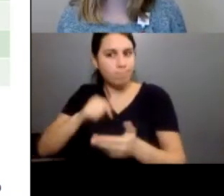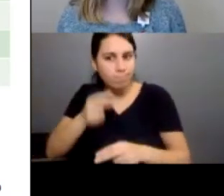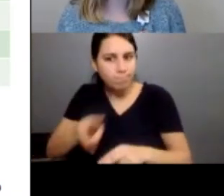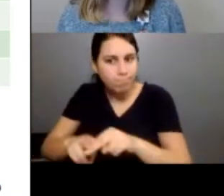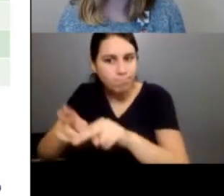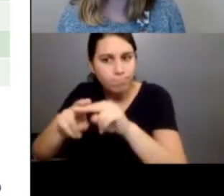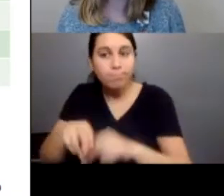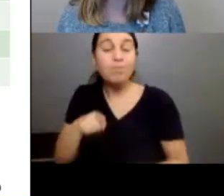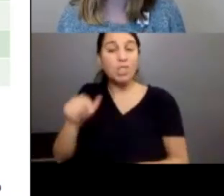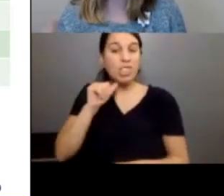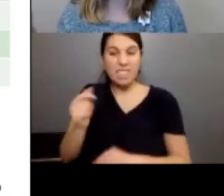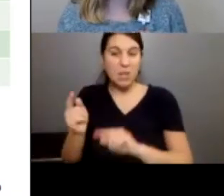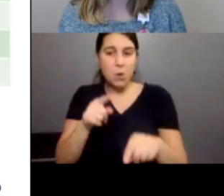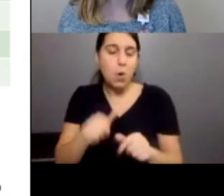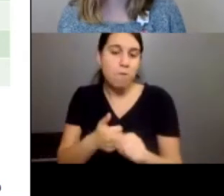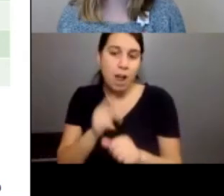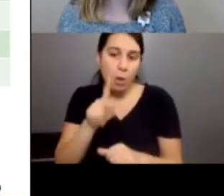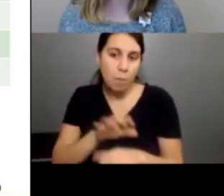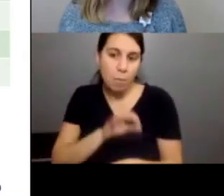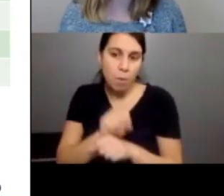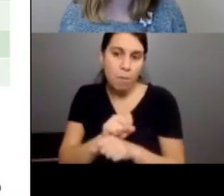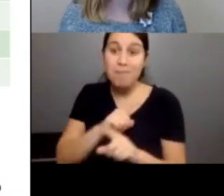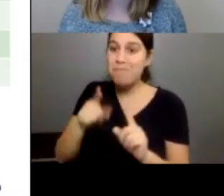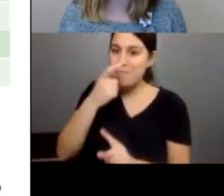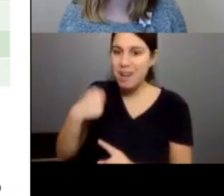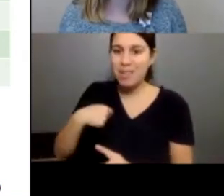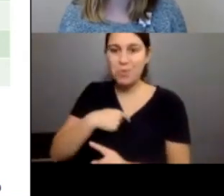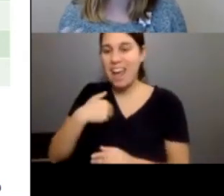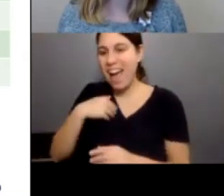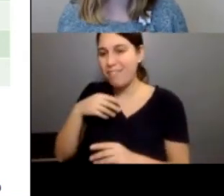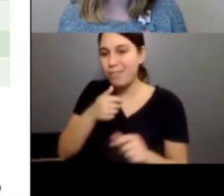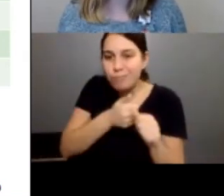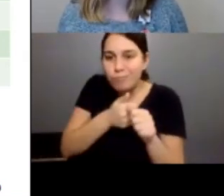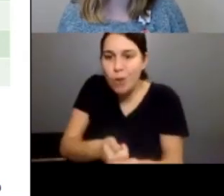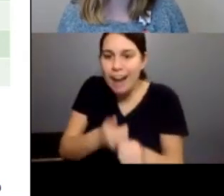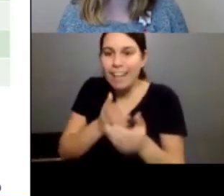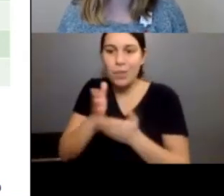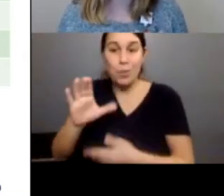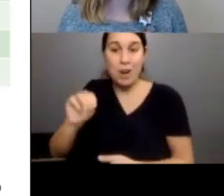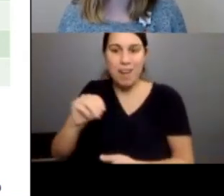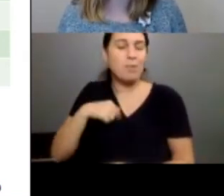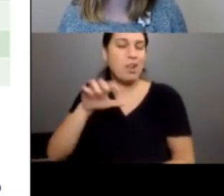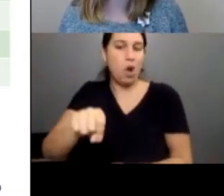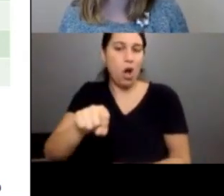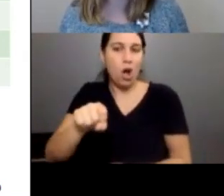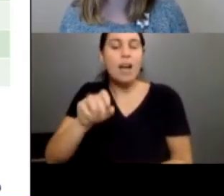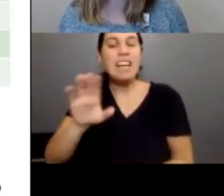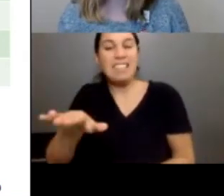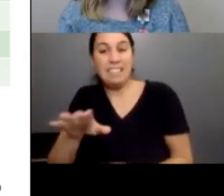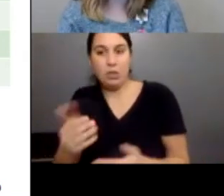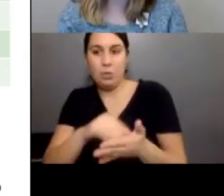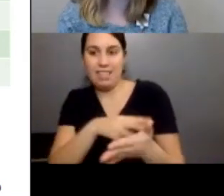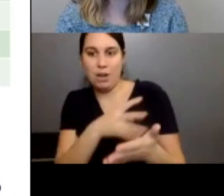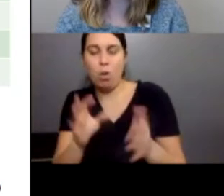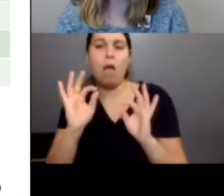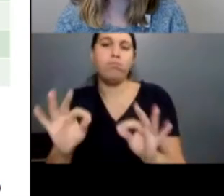attend her initial follow-up appointment, but due to our patient tracking through care management, we were also able to catch this and have her rescheduled quickly.